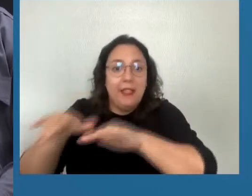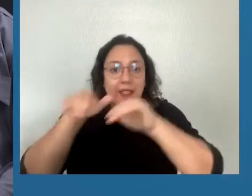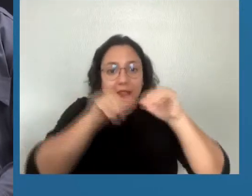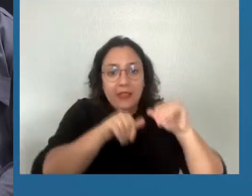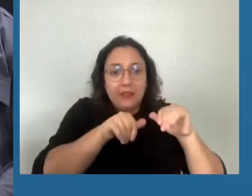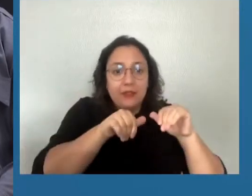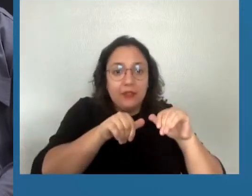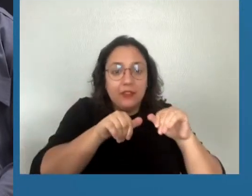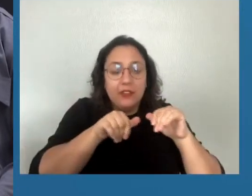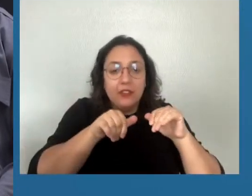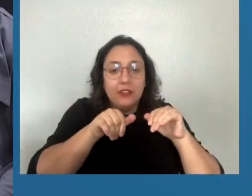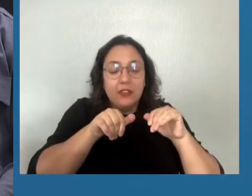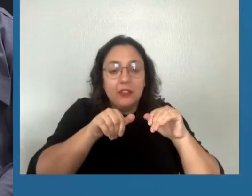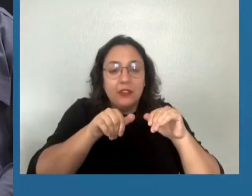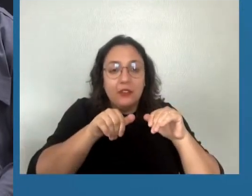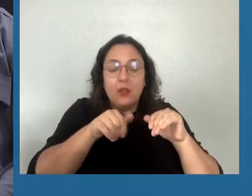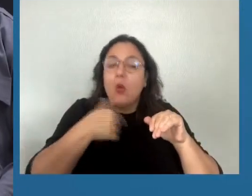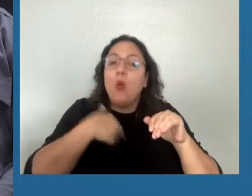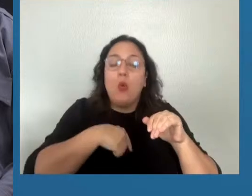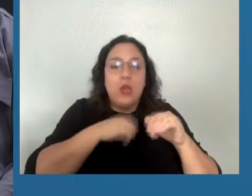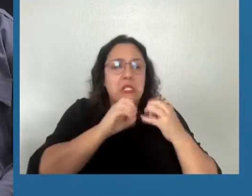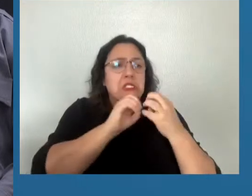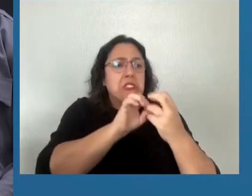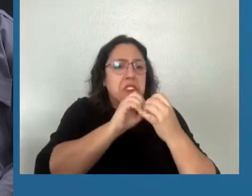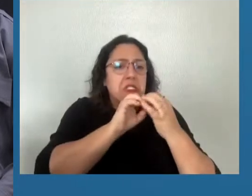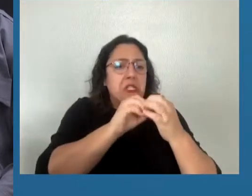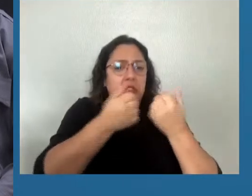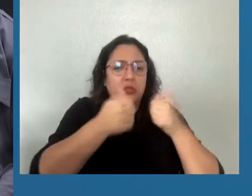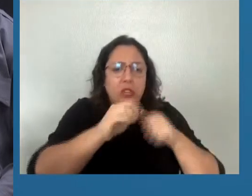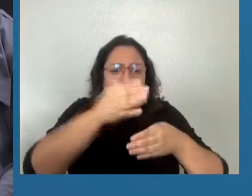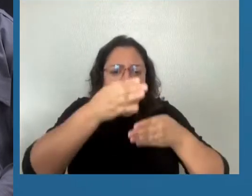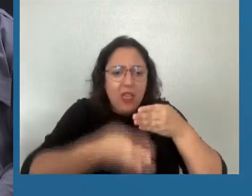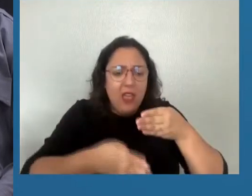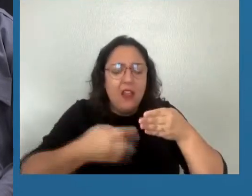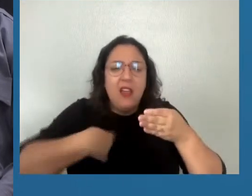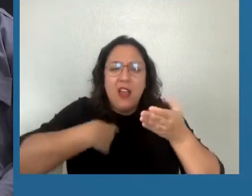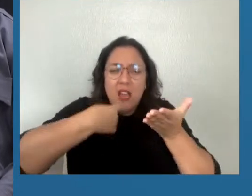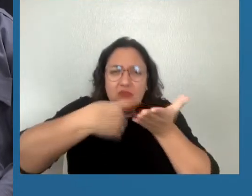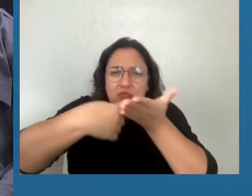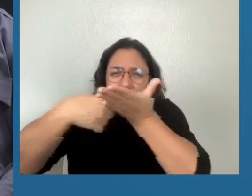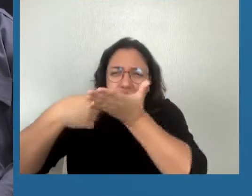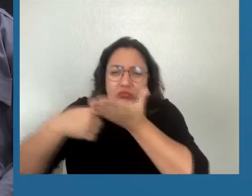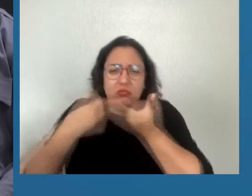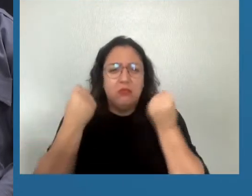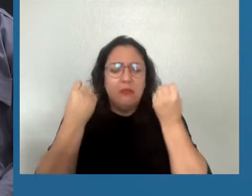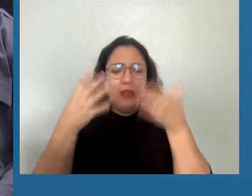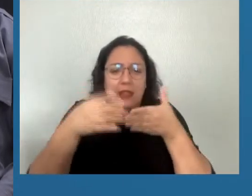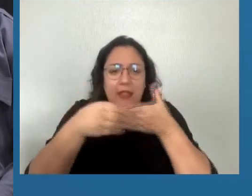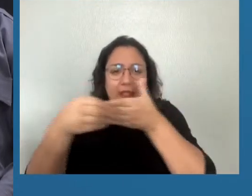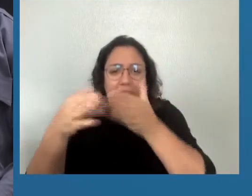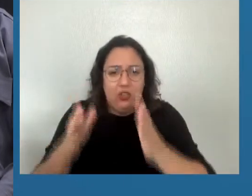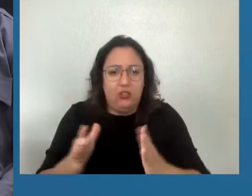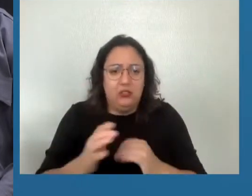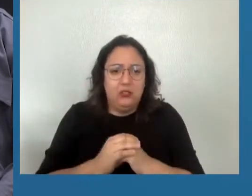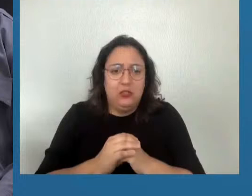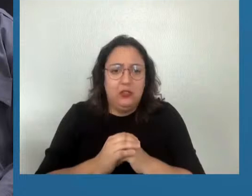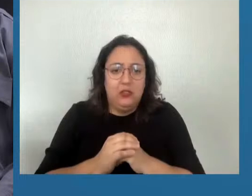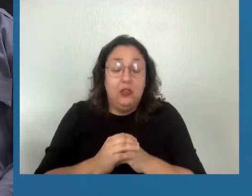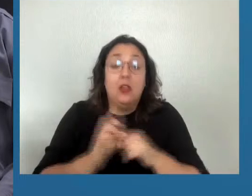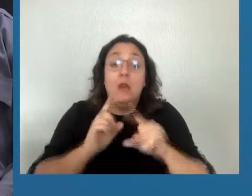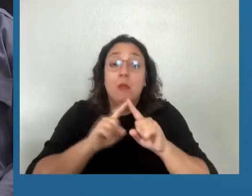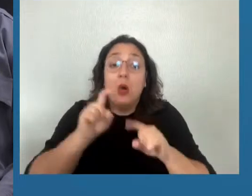We have tried hard to end this. I've had conversations with many, many leaders, but we need a good faith